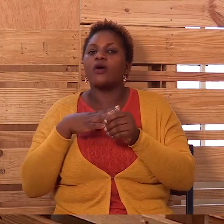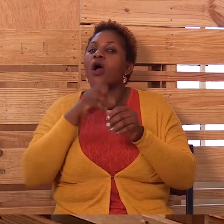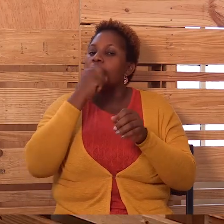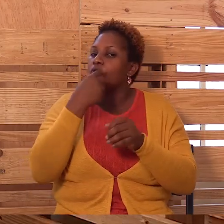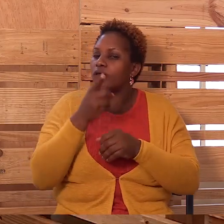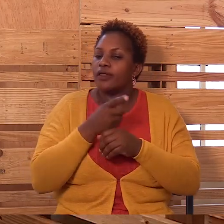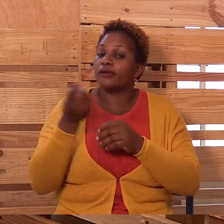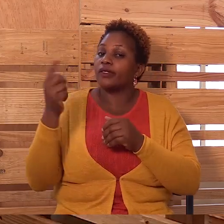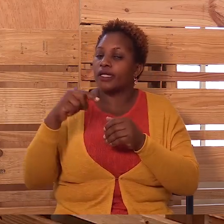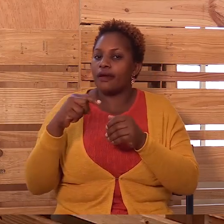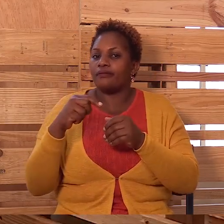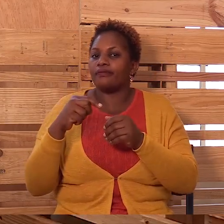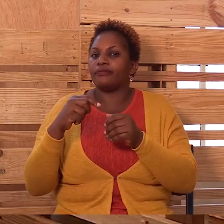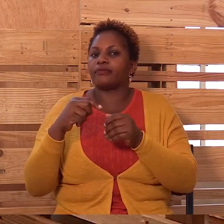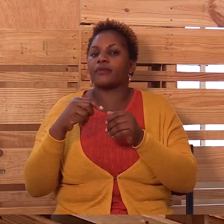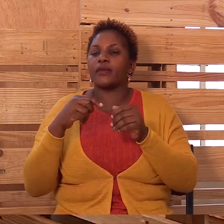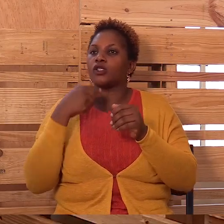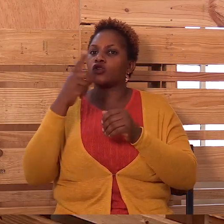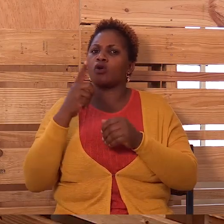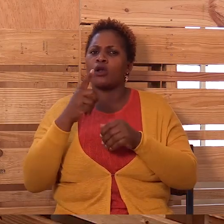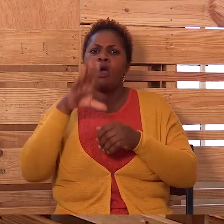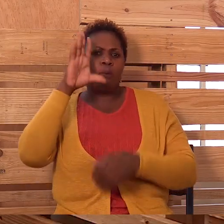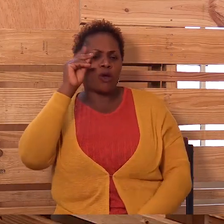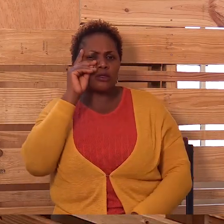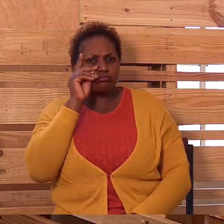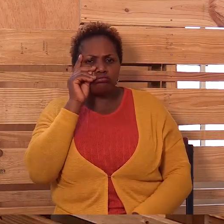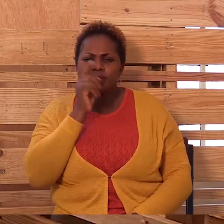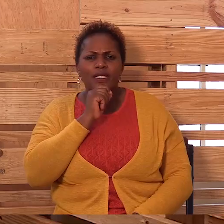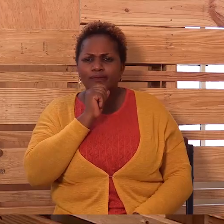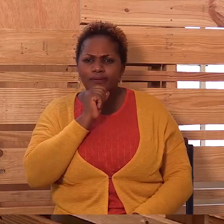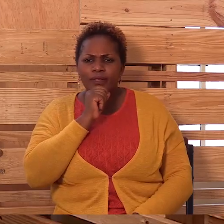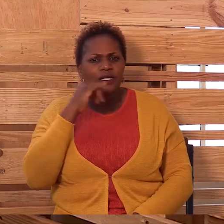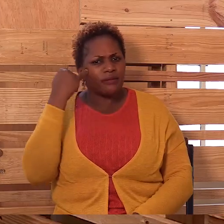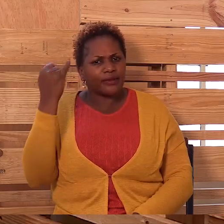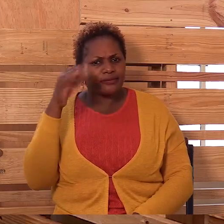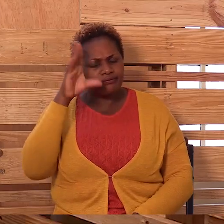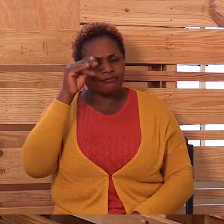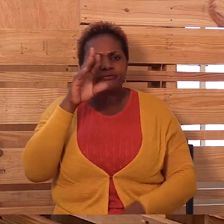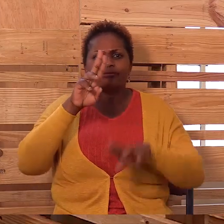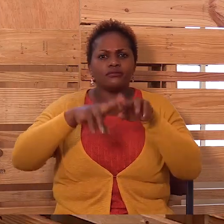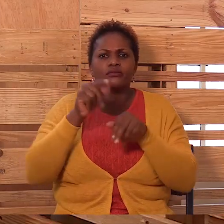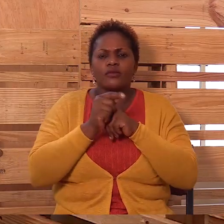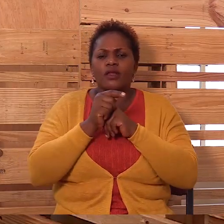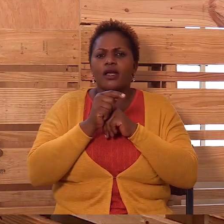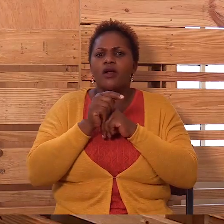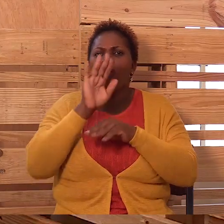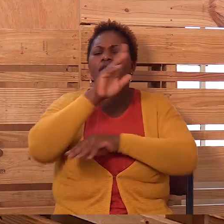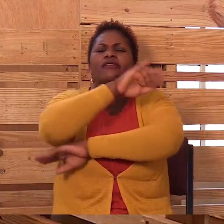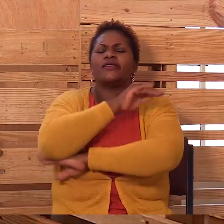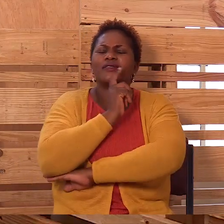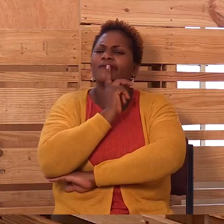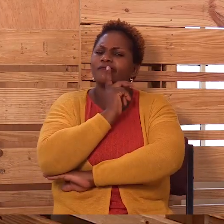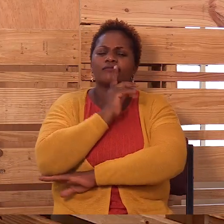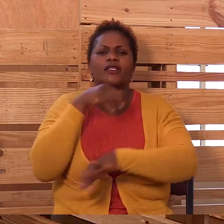people and convinced them to come, and they went and faced Moses together. Can you imagine Moses sitting around maybe one